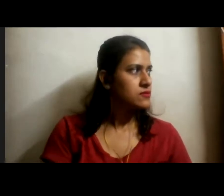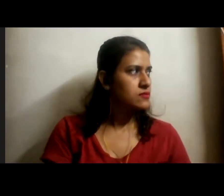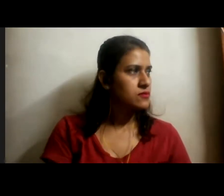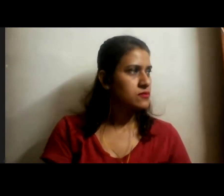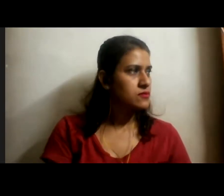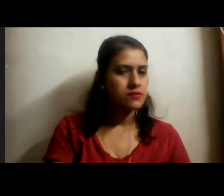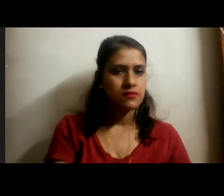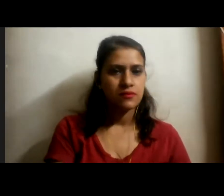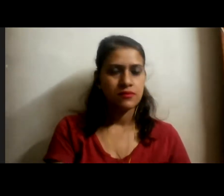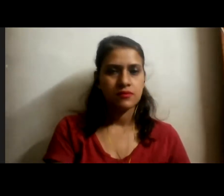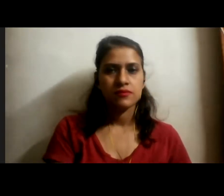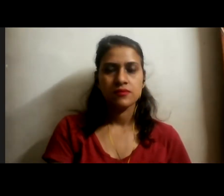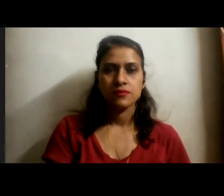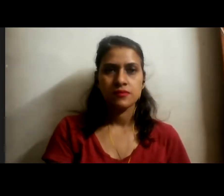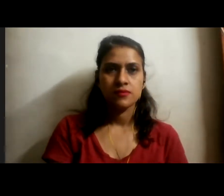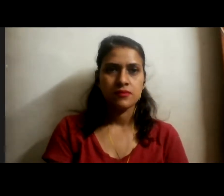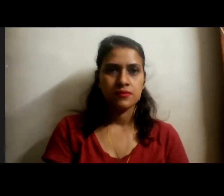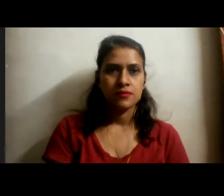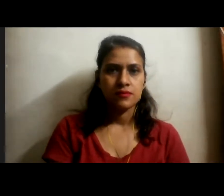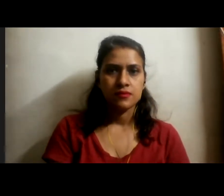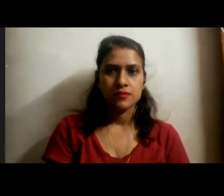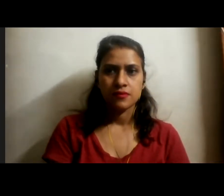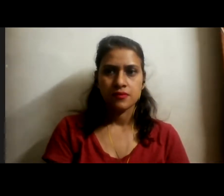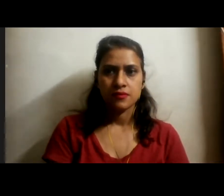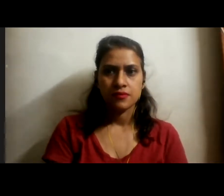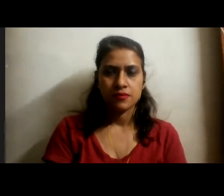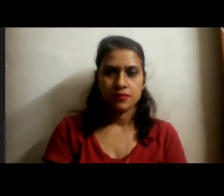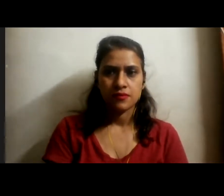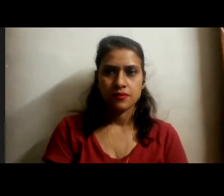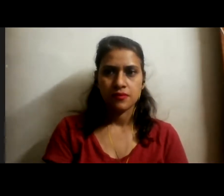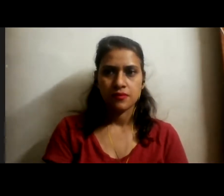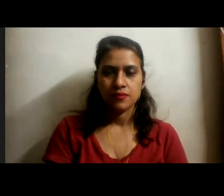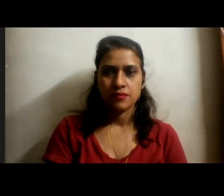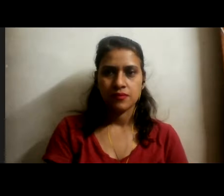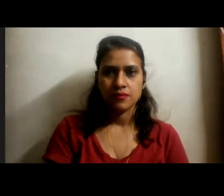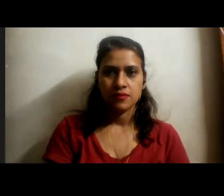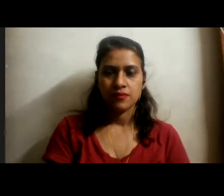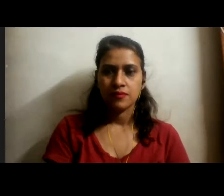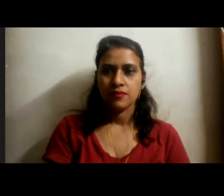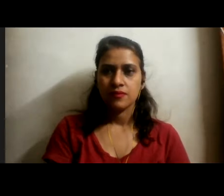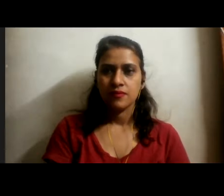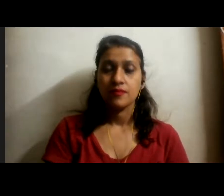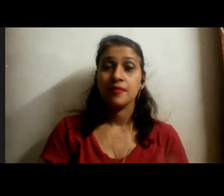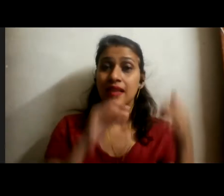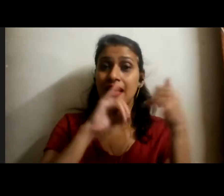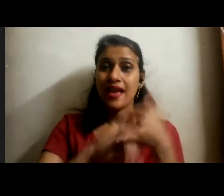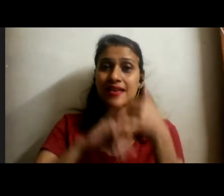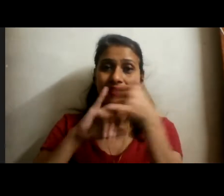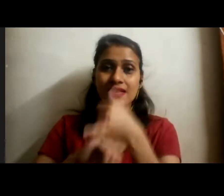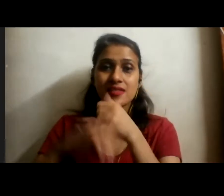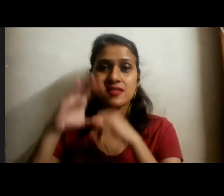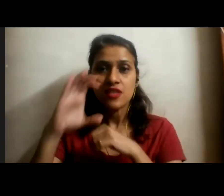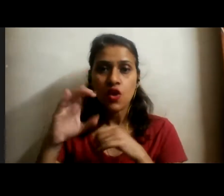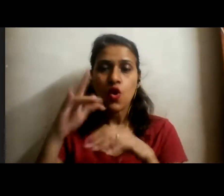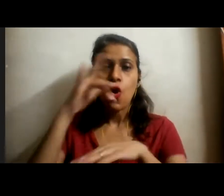okay. If I understood it correctly, I guess SEC, okay, SEC Online, the legal databases